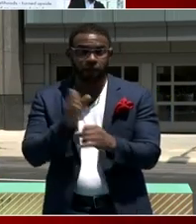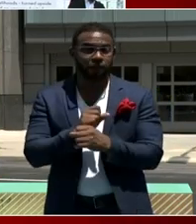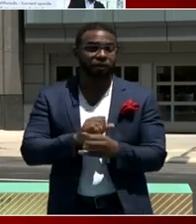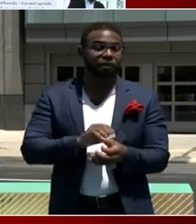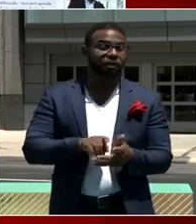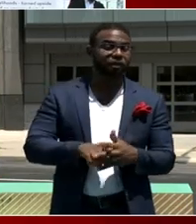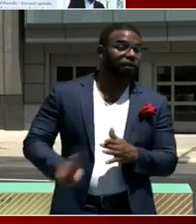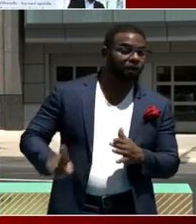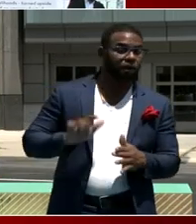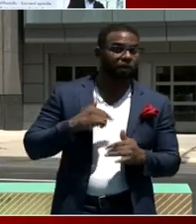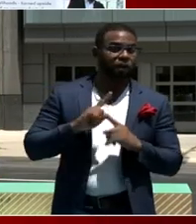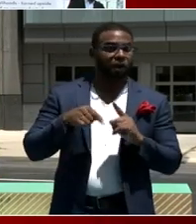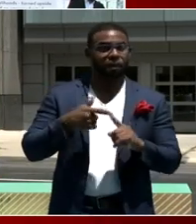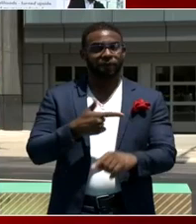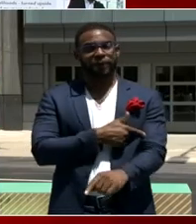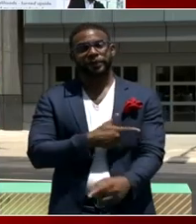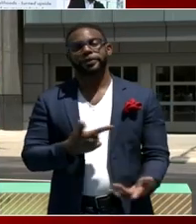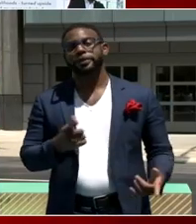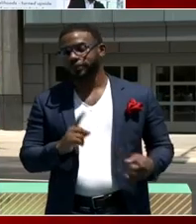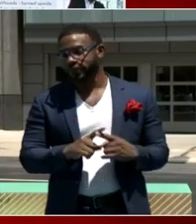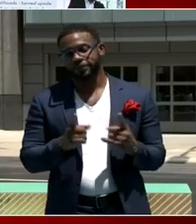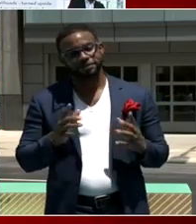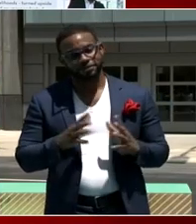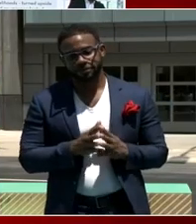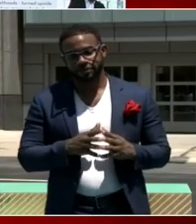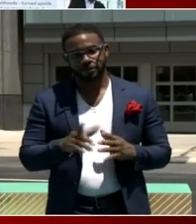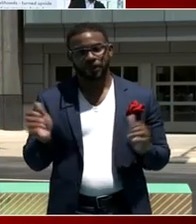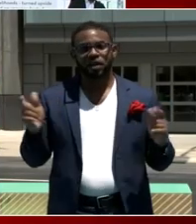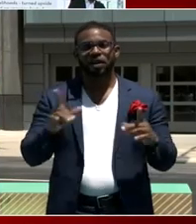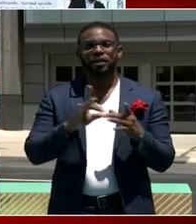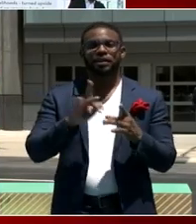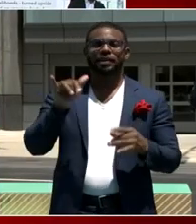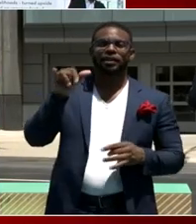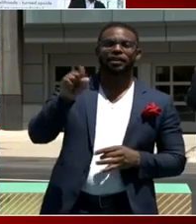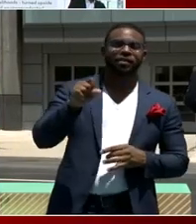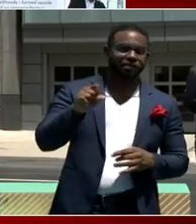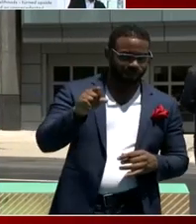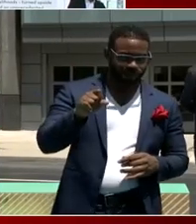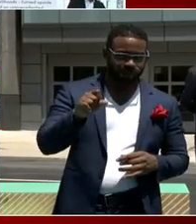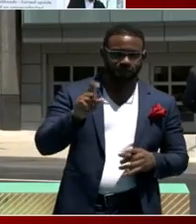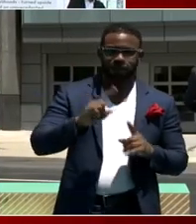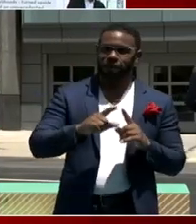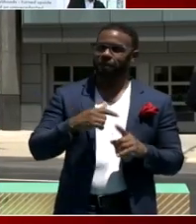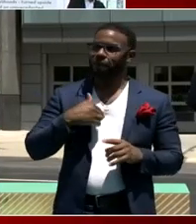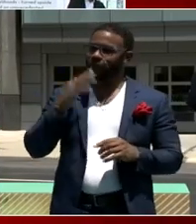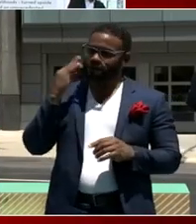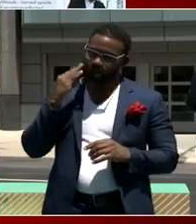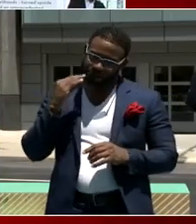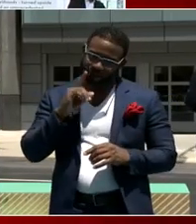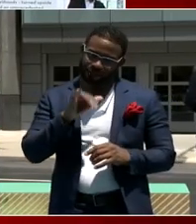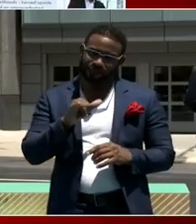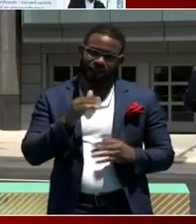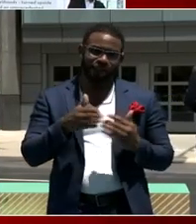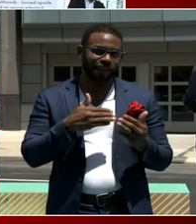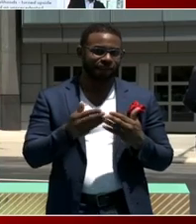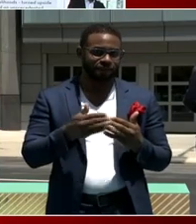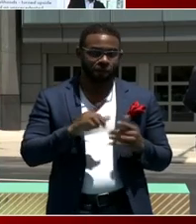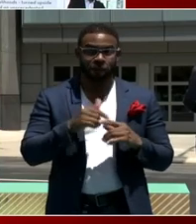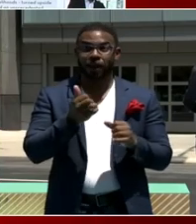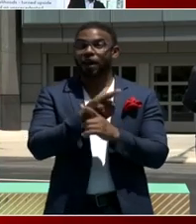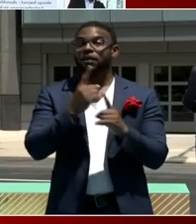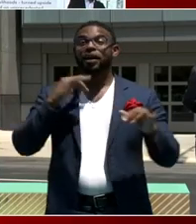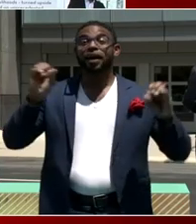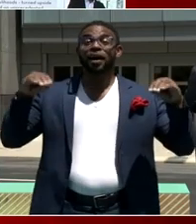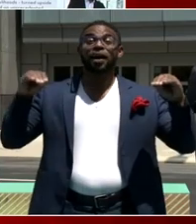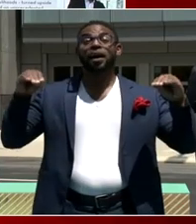away without me talking about vaccination, but they all said yes. But my experience is that even when